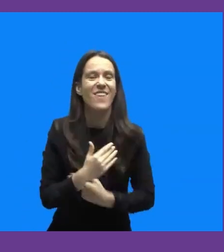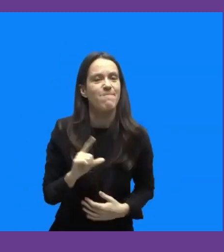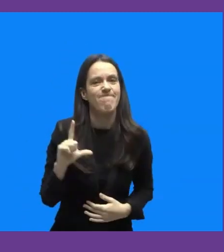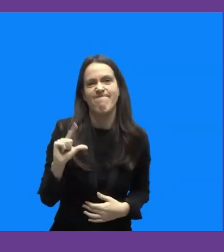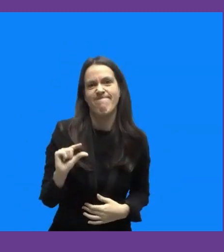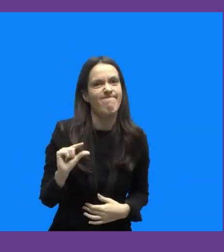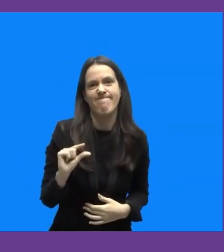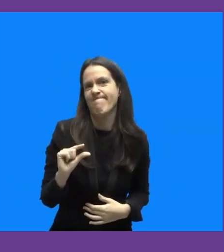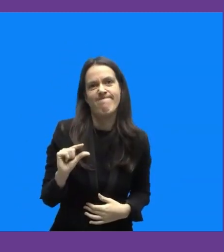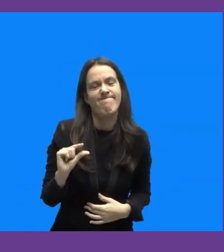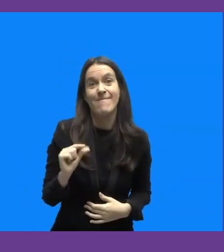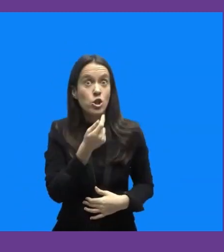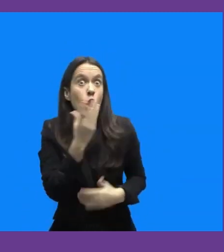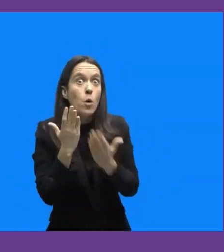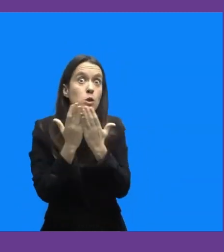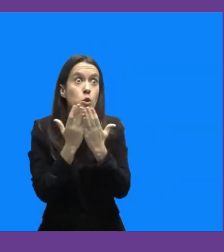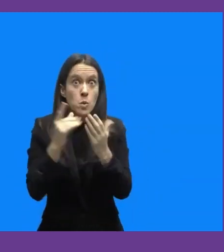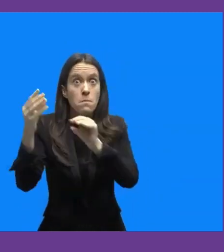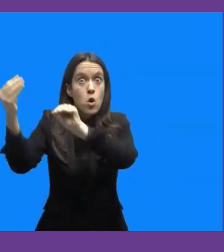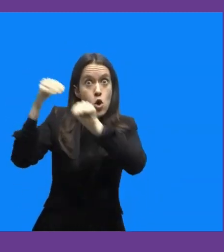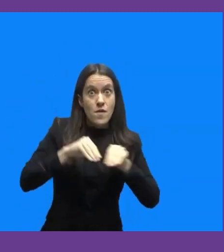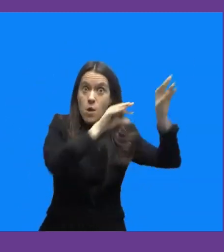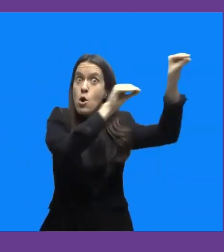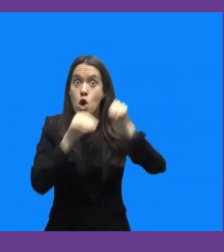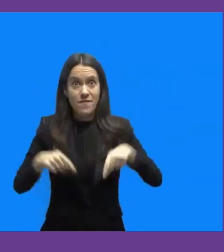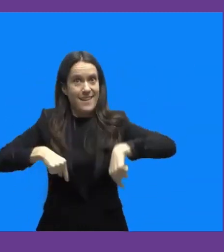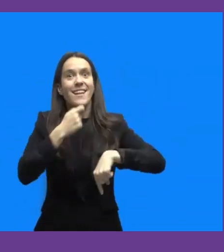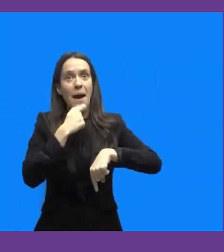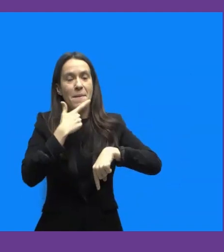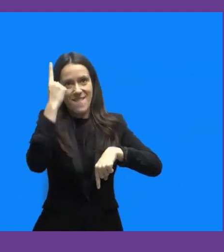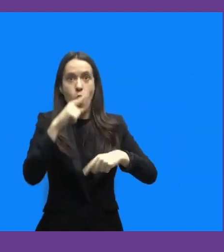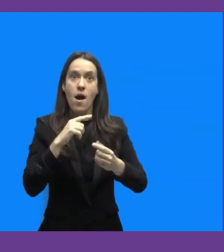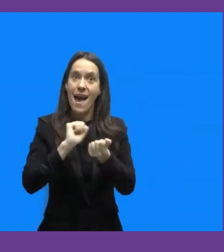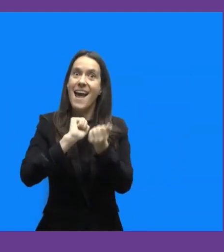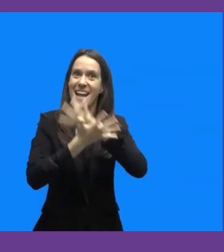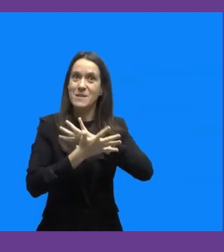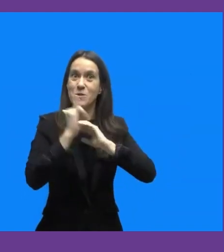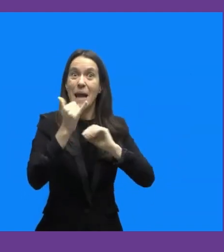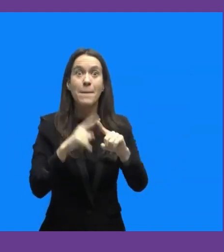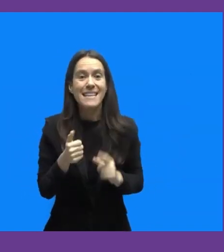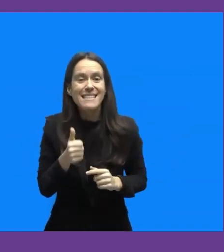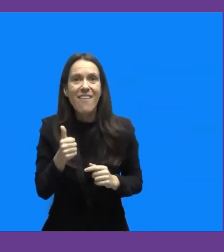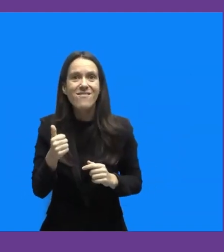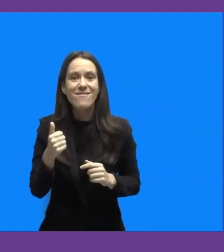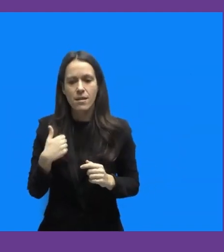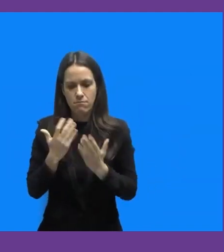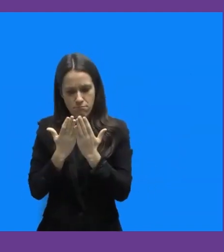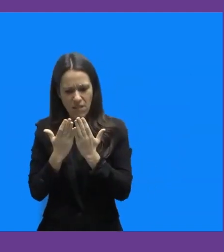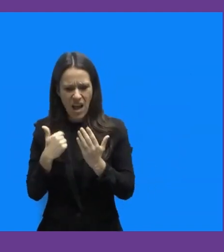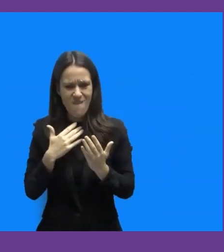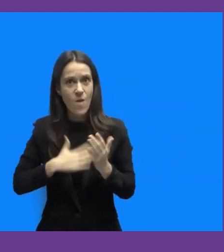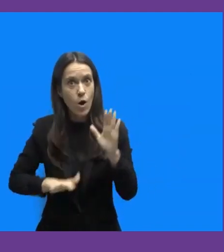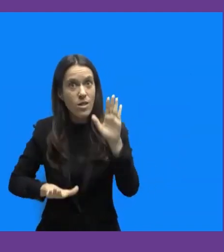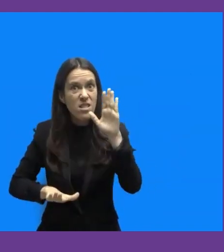has actually grown this year. I don't know if it's anything to do with the survey, but our students with disabilities are not taking Erasmus, are not going out there.